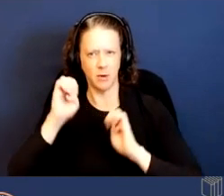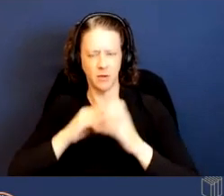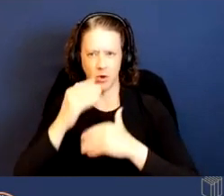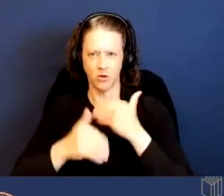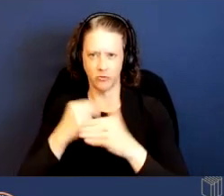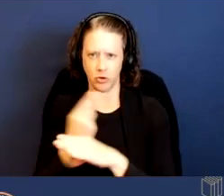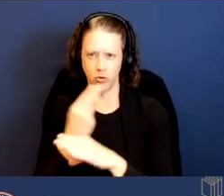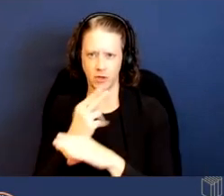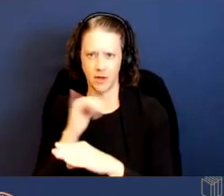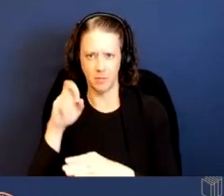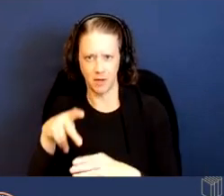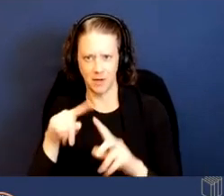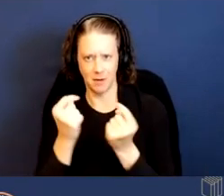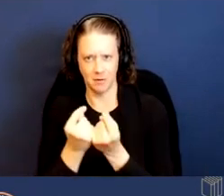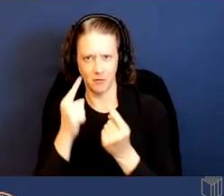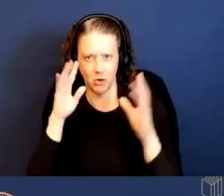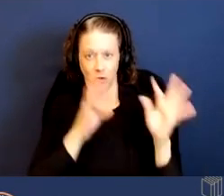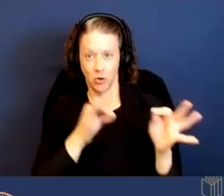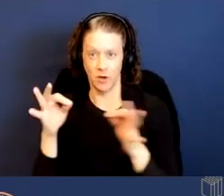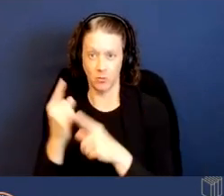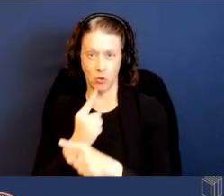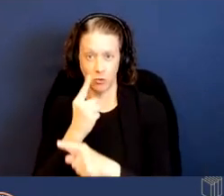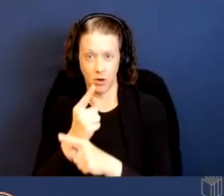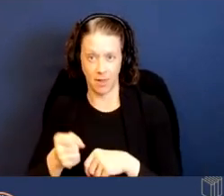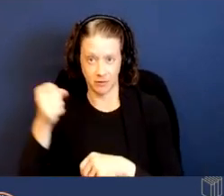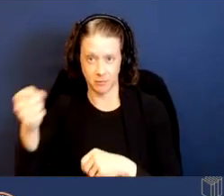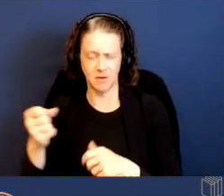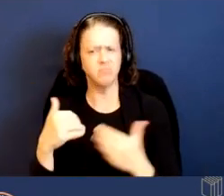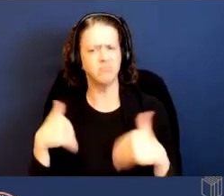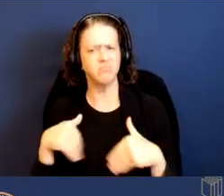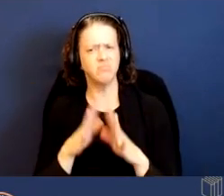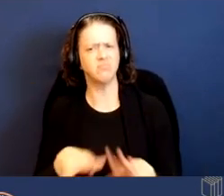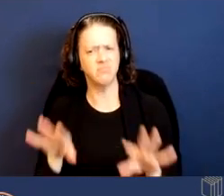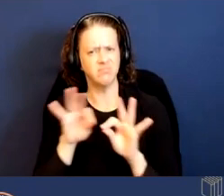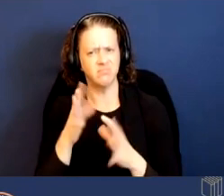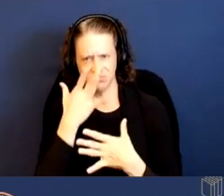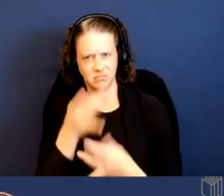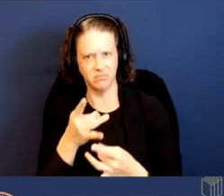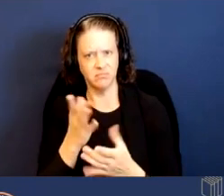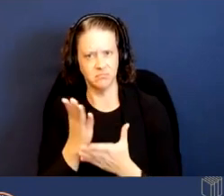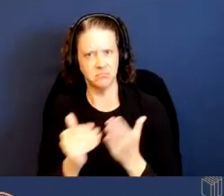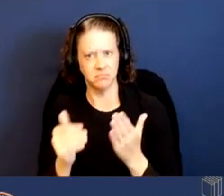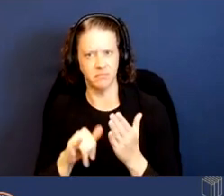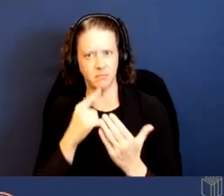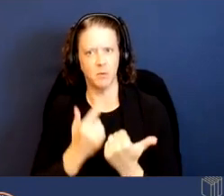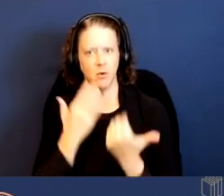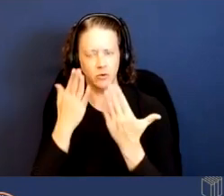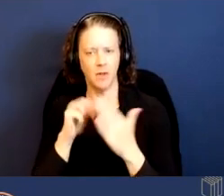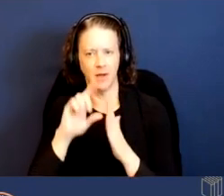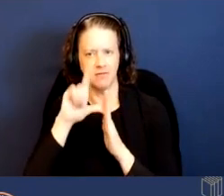determining appropriate placements. So that's a really interesting component to this proposal and to the eventual study.